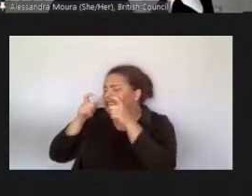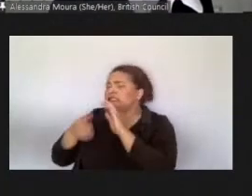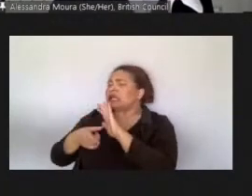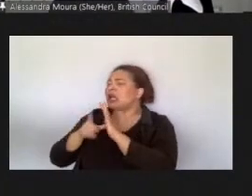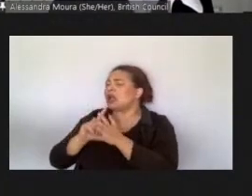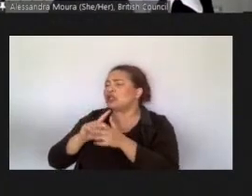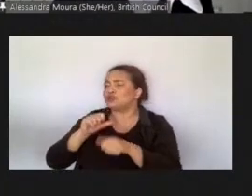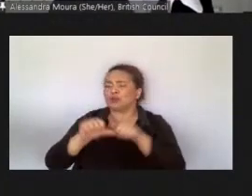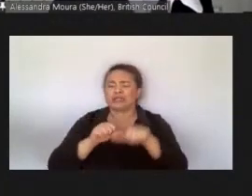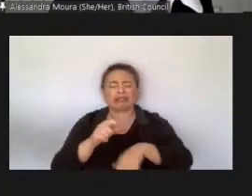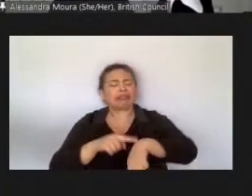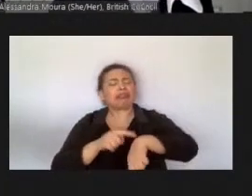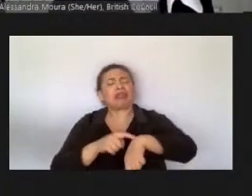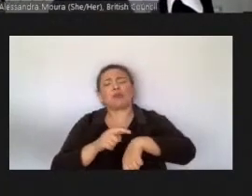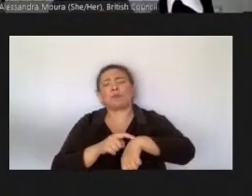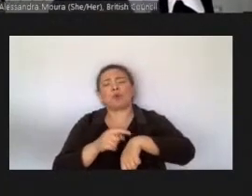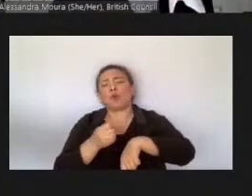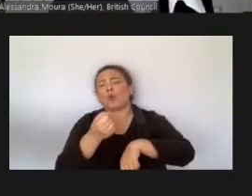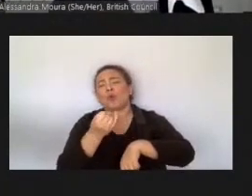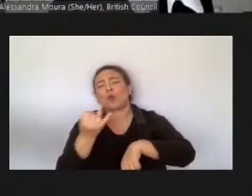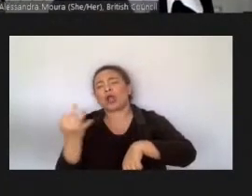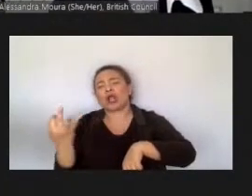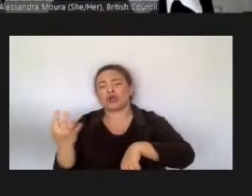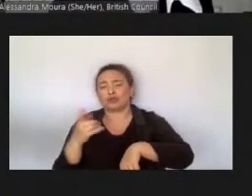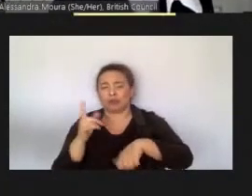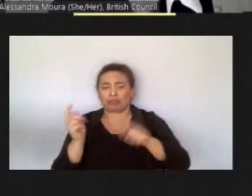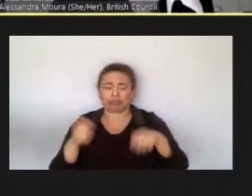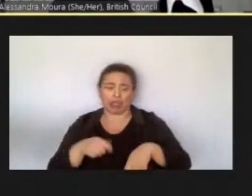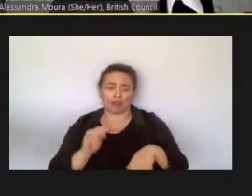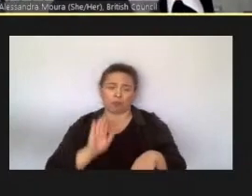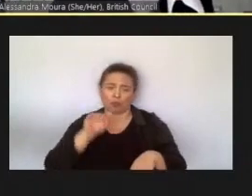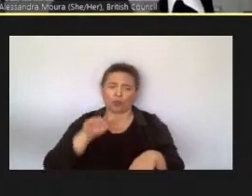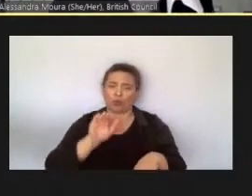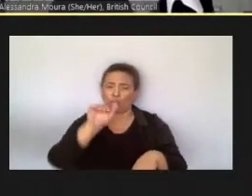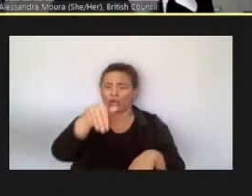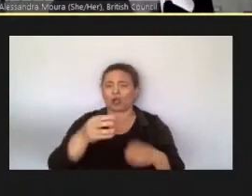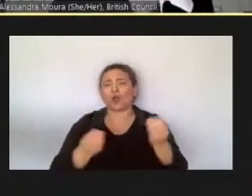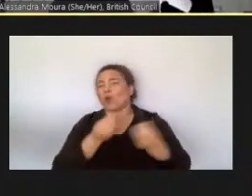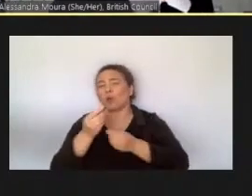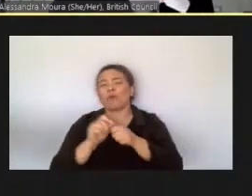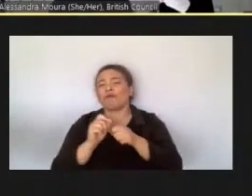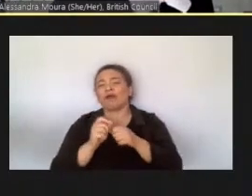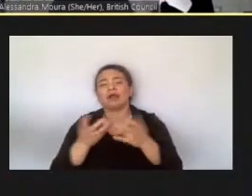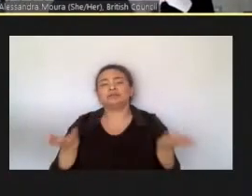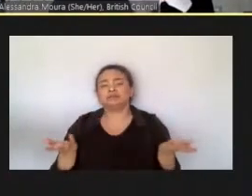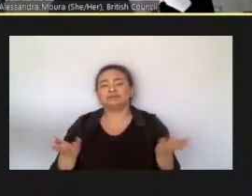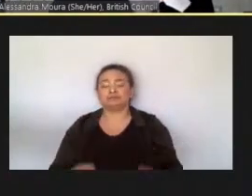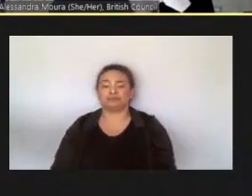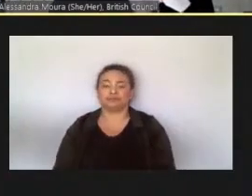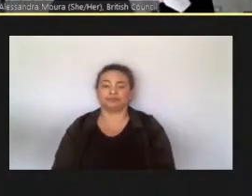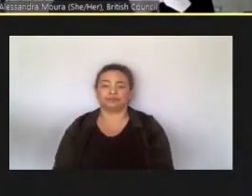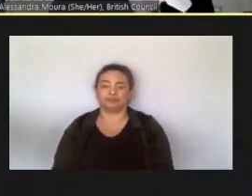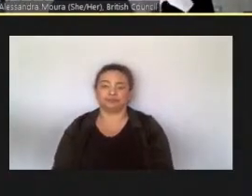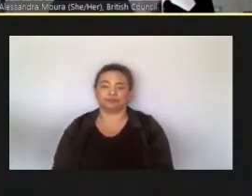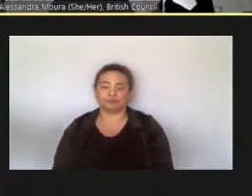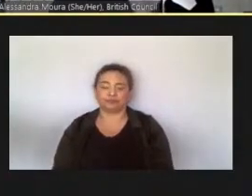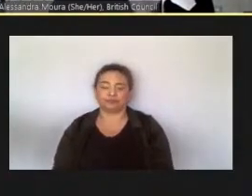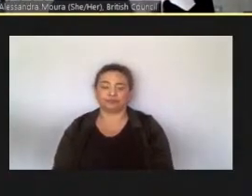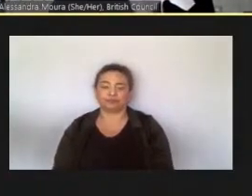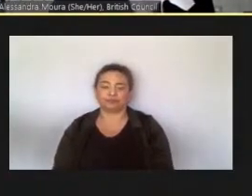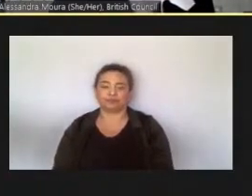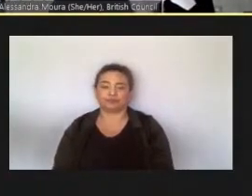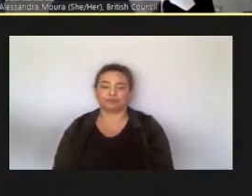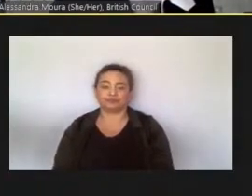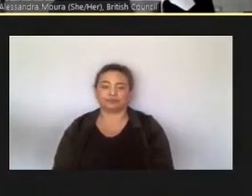skip some parts or have we got plenty of time? About if we stretch it for 30 minutes, since it's going to